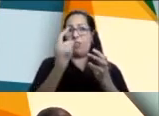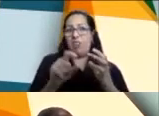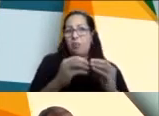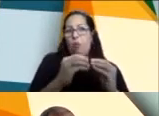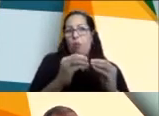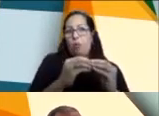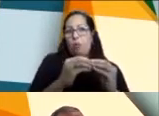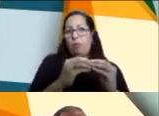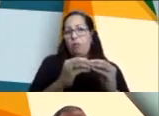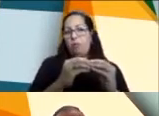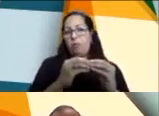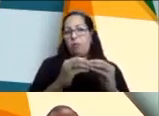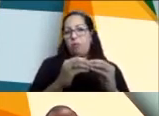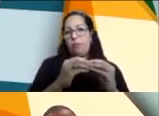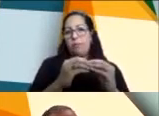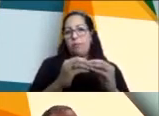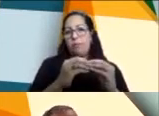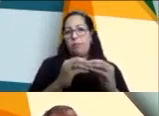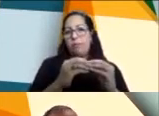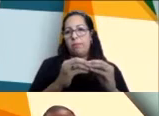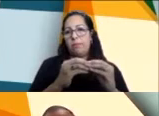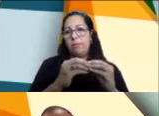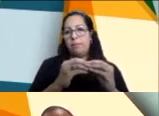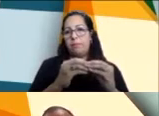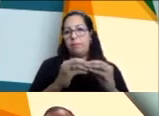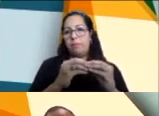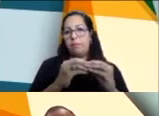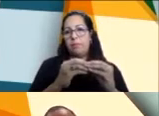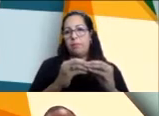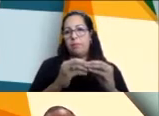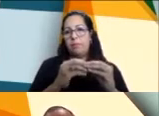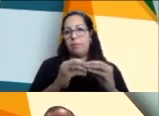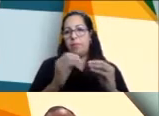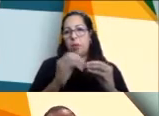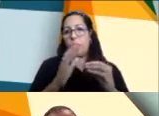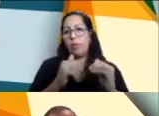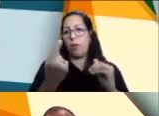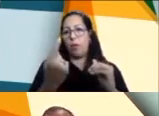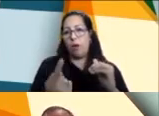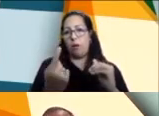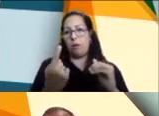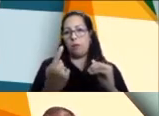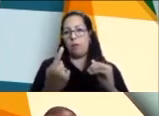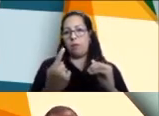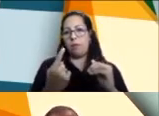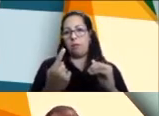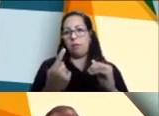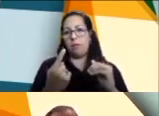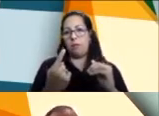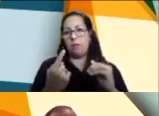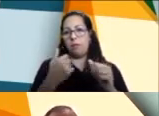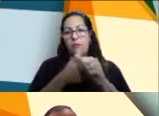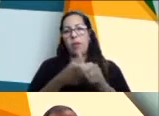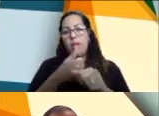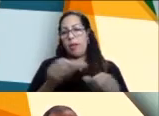you need more than one FTE per each of for any of the